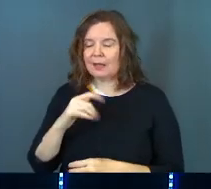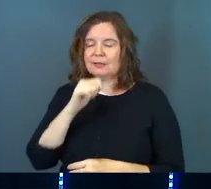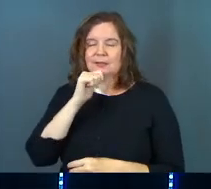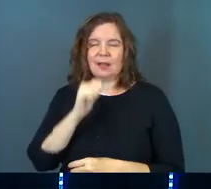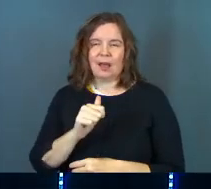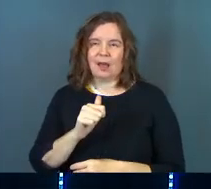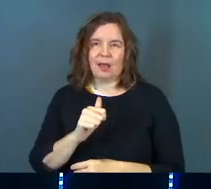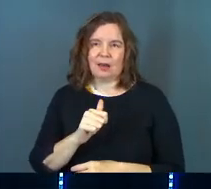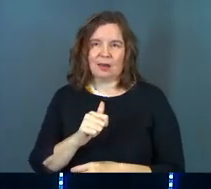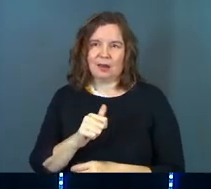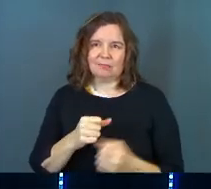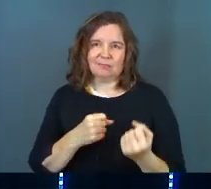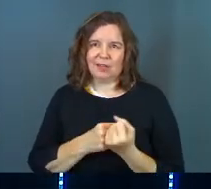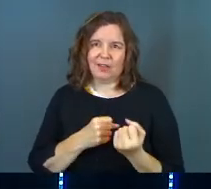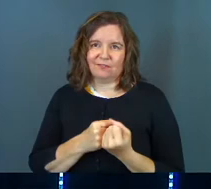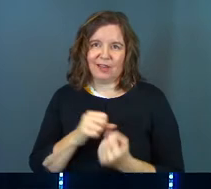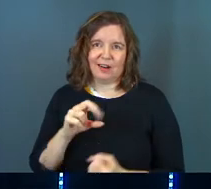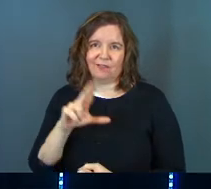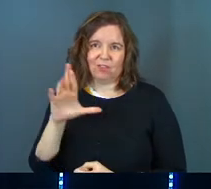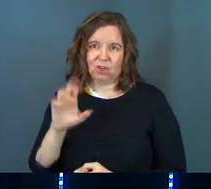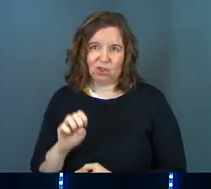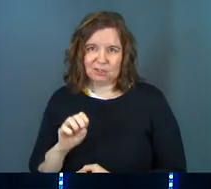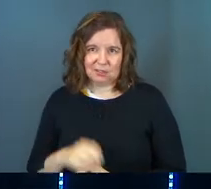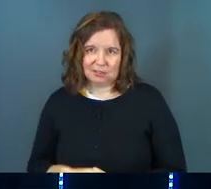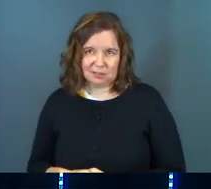God is not a fan of the curse.